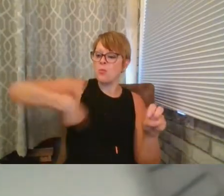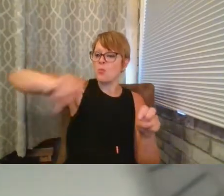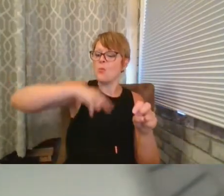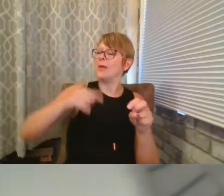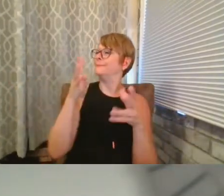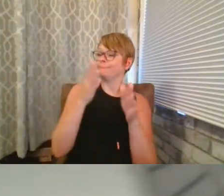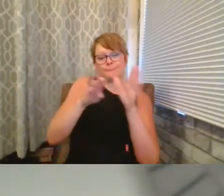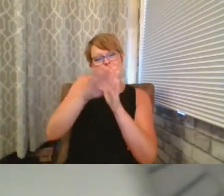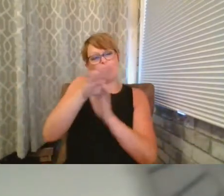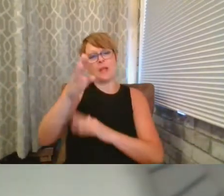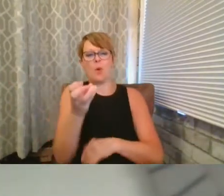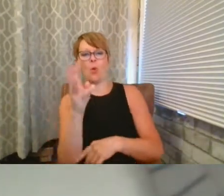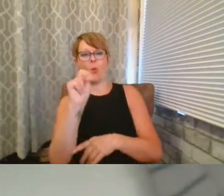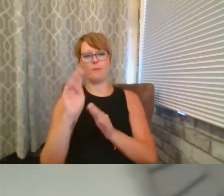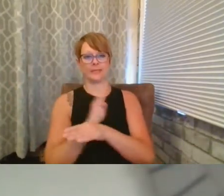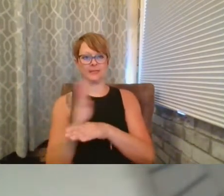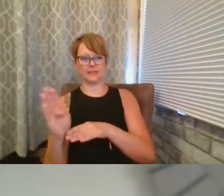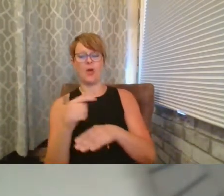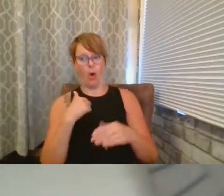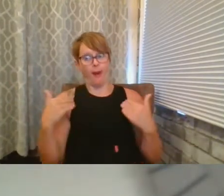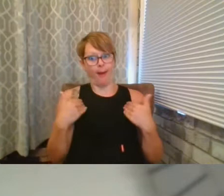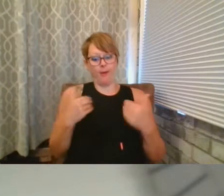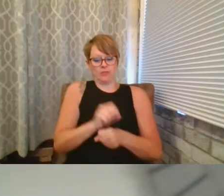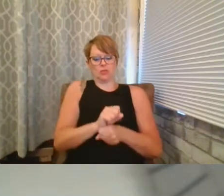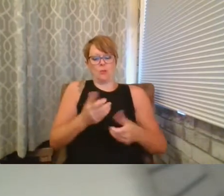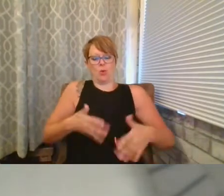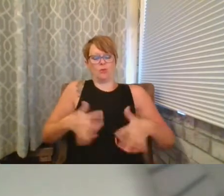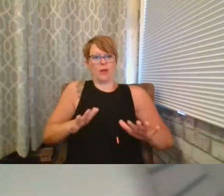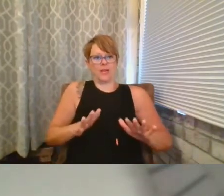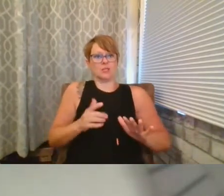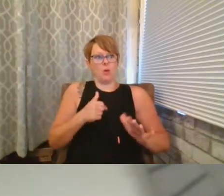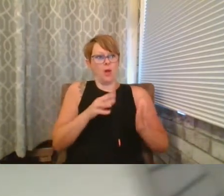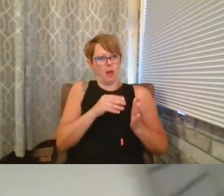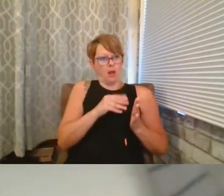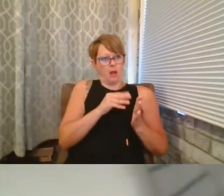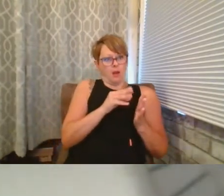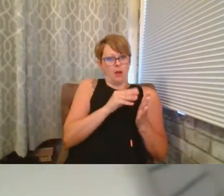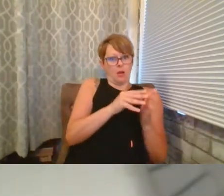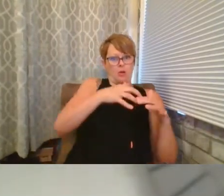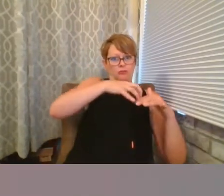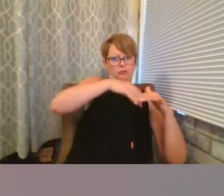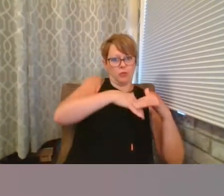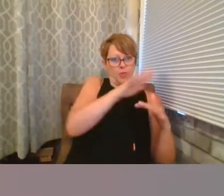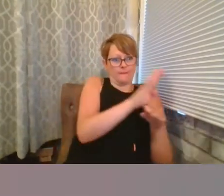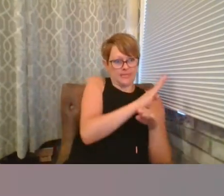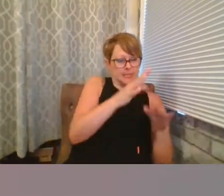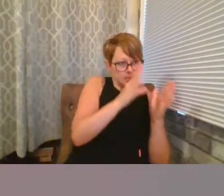me, I already had a job, so I learned the roots of the business and then started on my own.